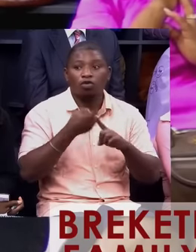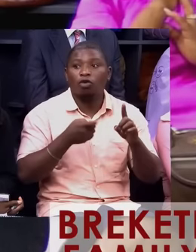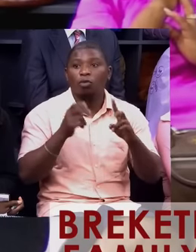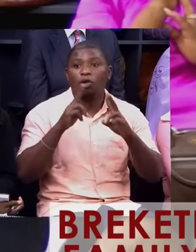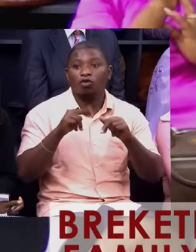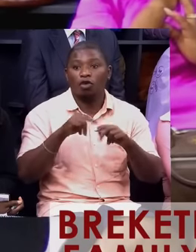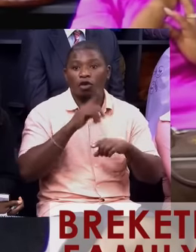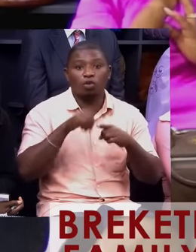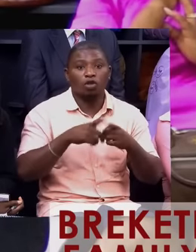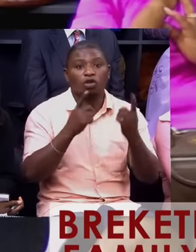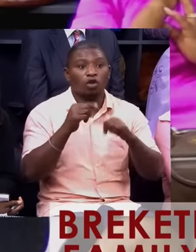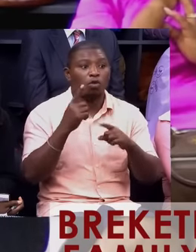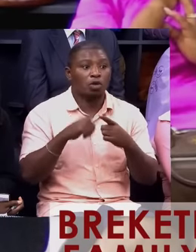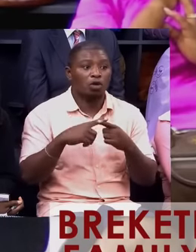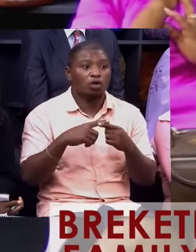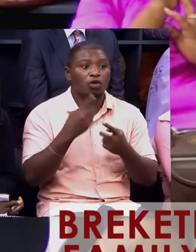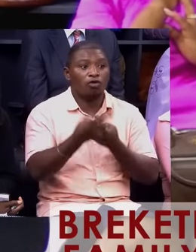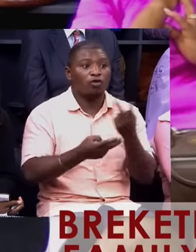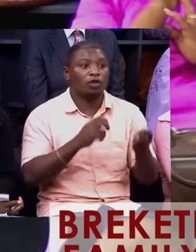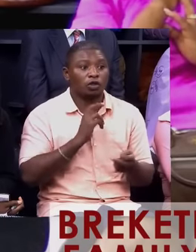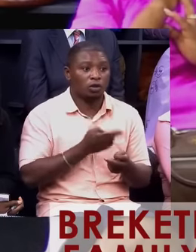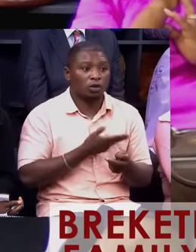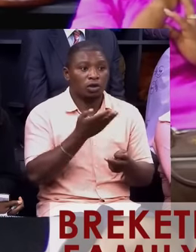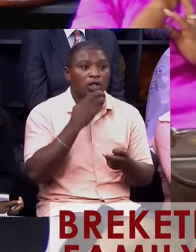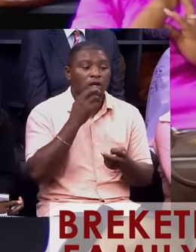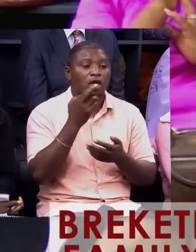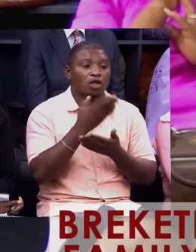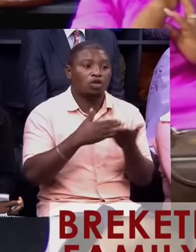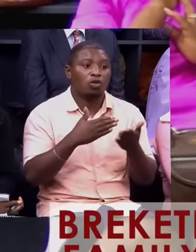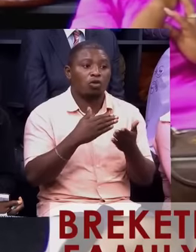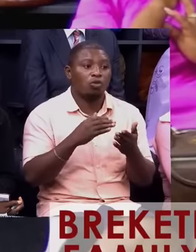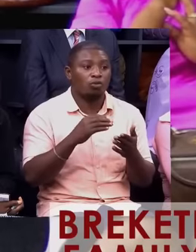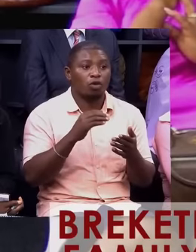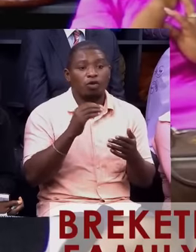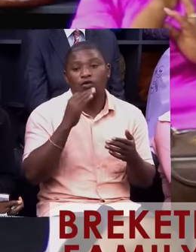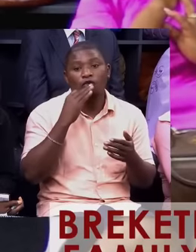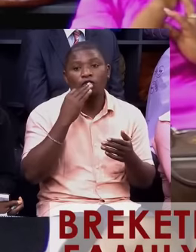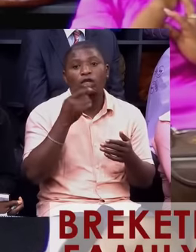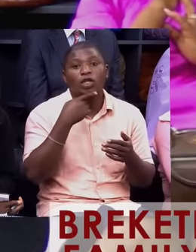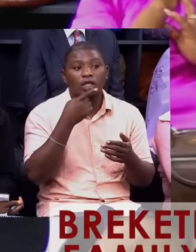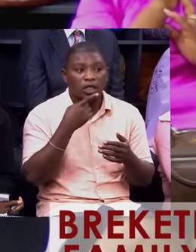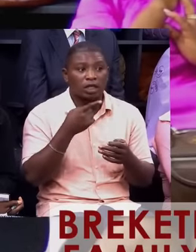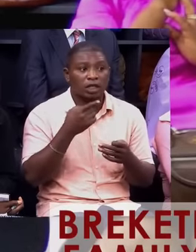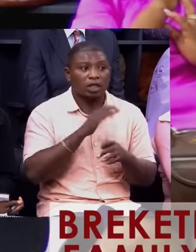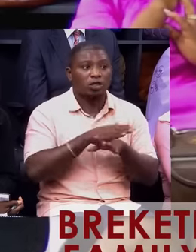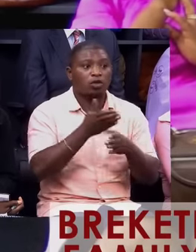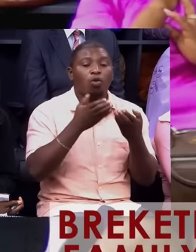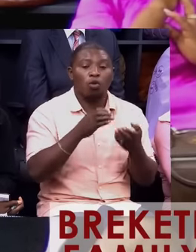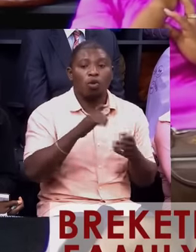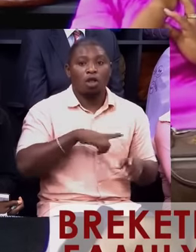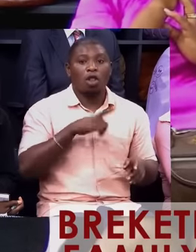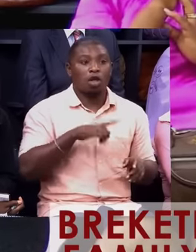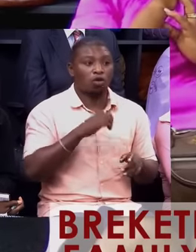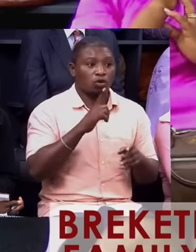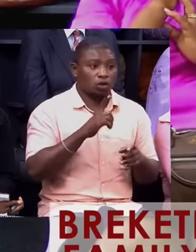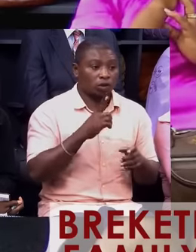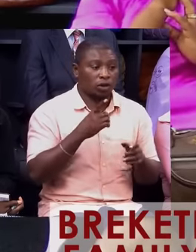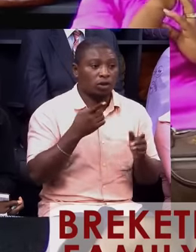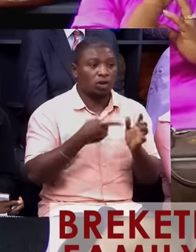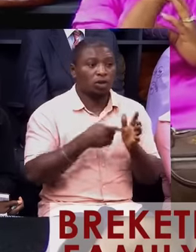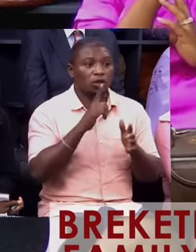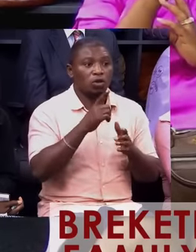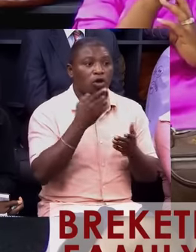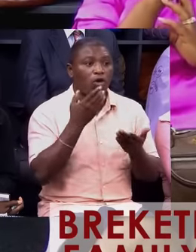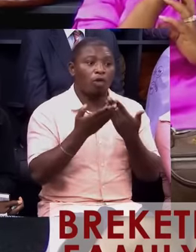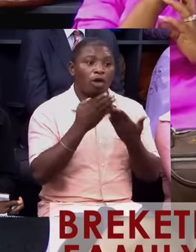us there are certain kinds of food they will say they don't want Lagos one they want their own this one